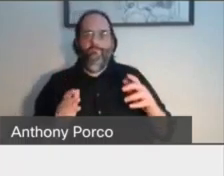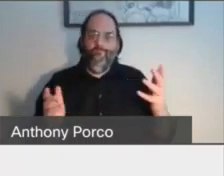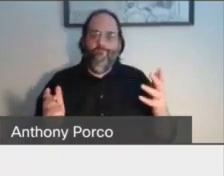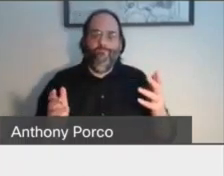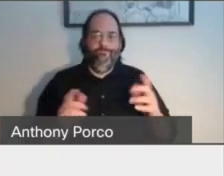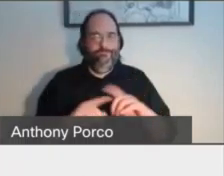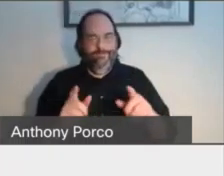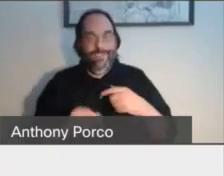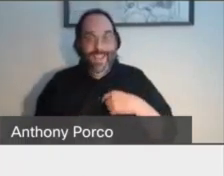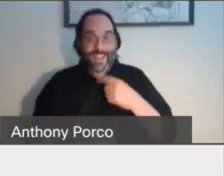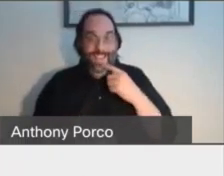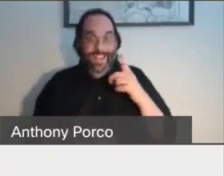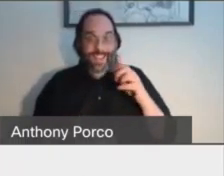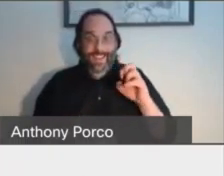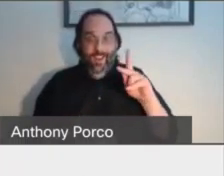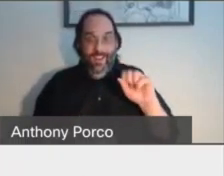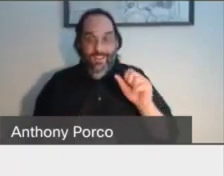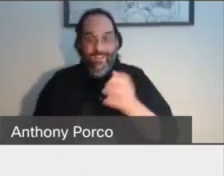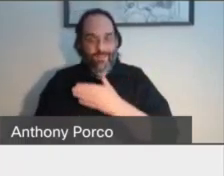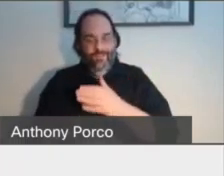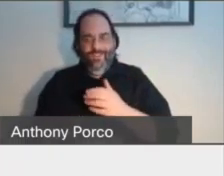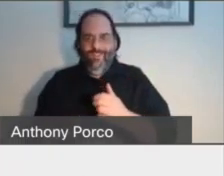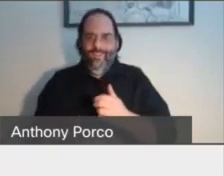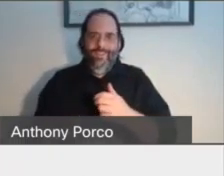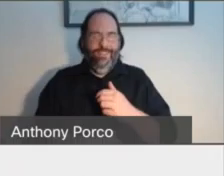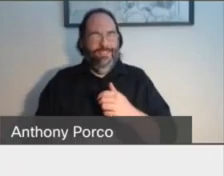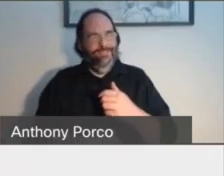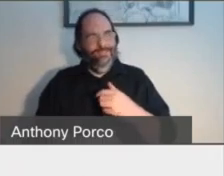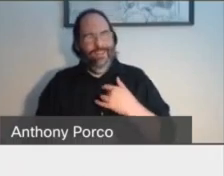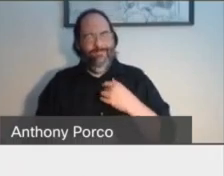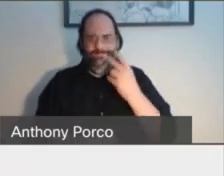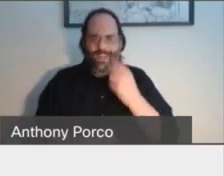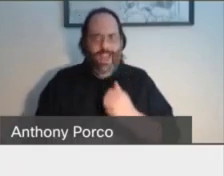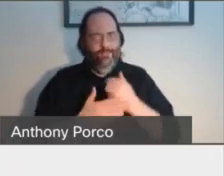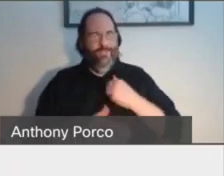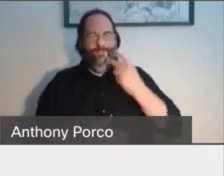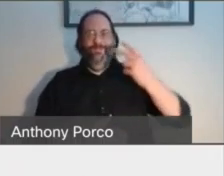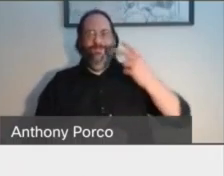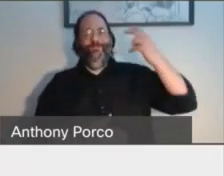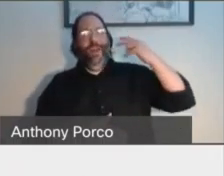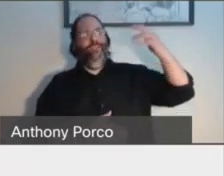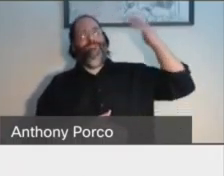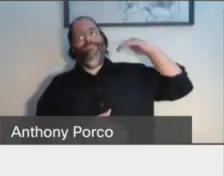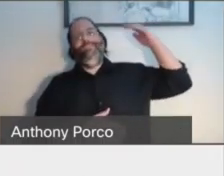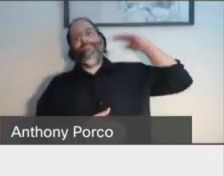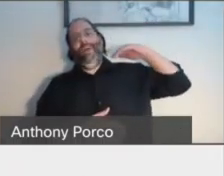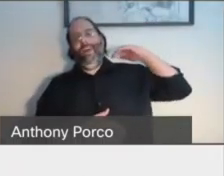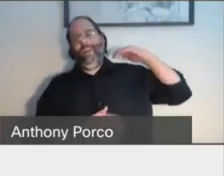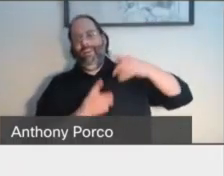Although I will say Derek's music that brought me all the way back was a really good way to get started at the very beginning.